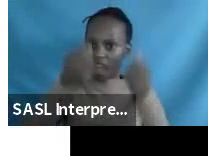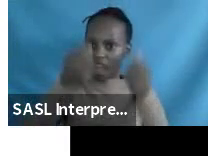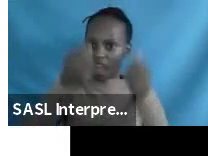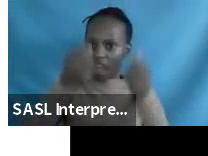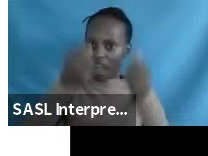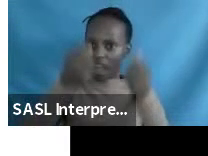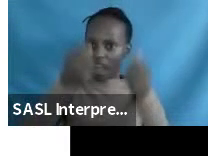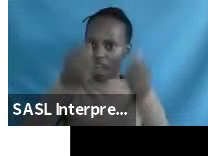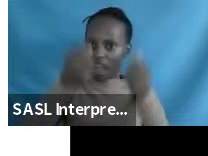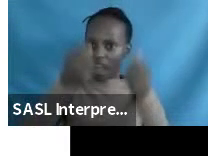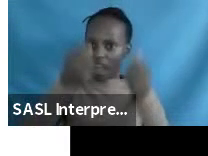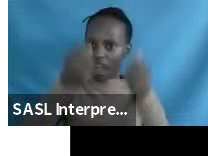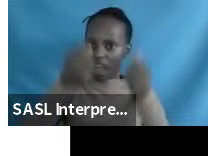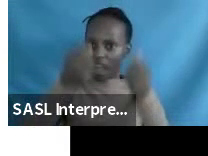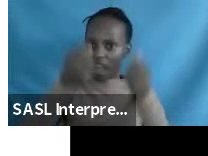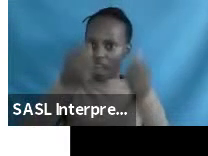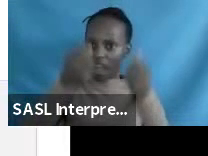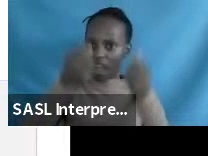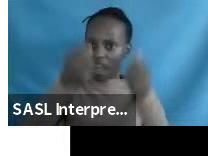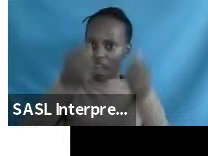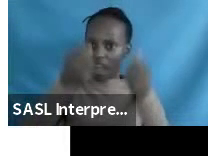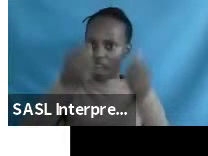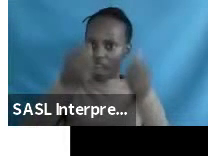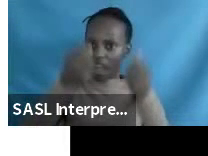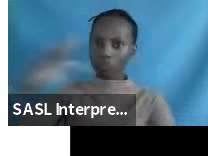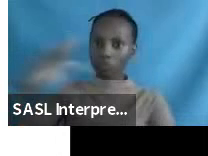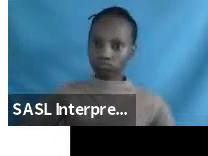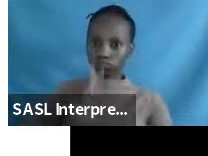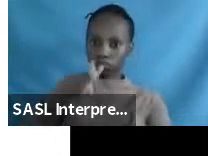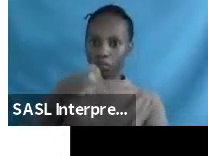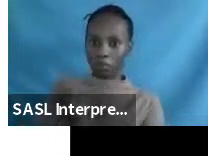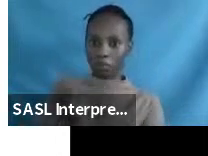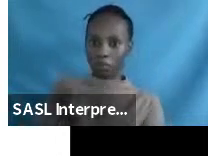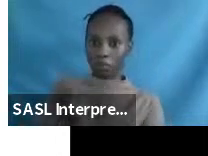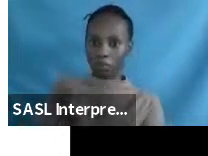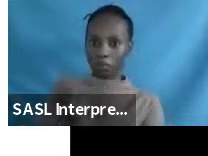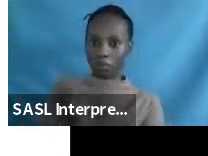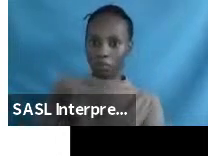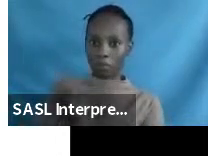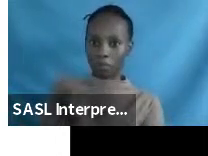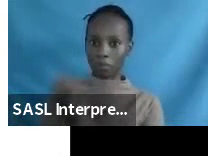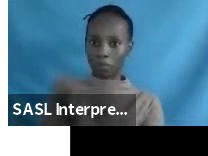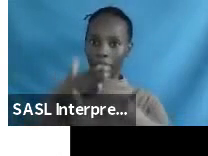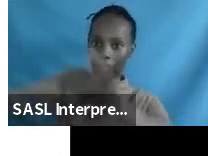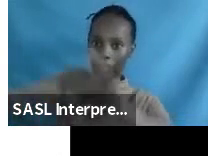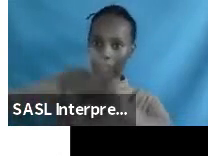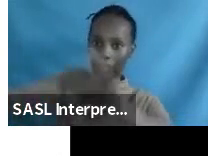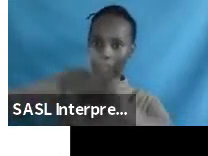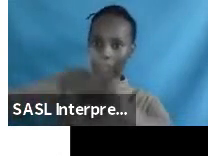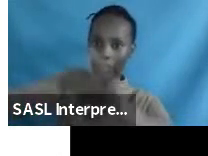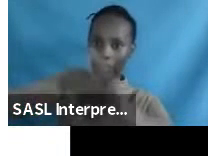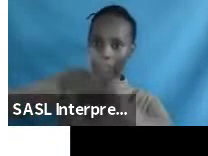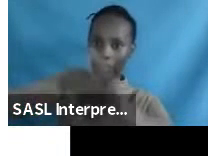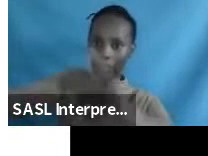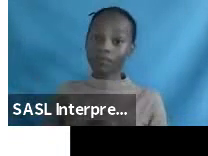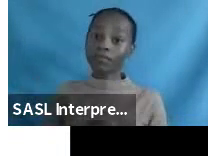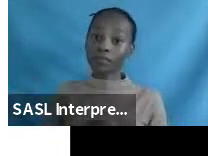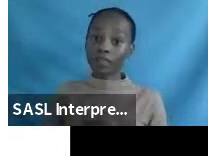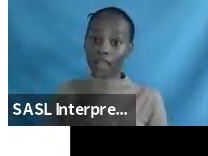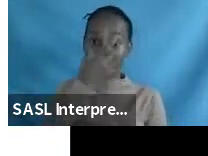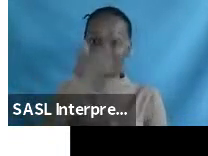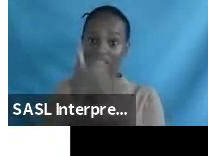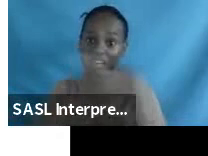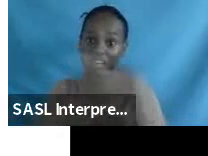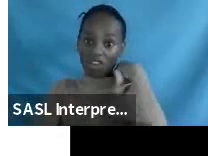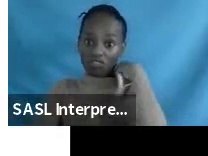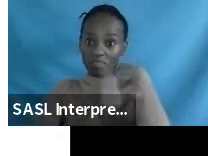disciplines to come together and do this. Unfortunately, our African countries are still lacking in capacity to combat that. But